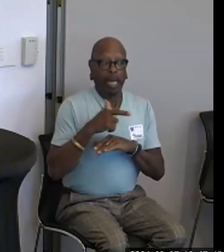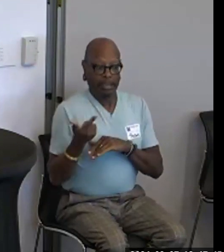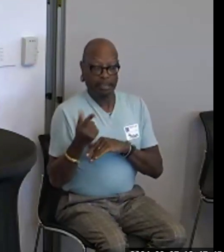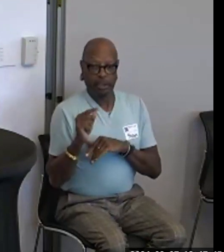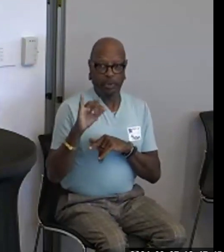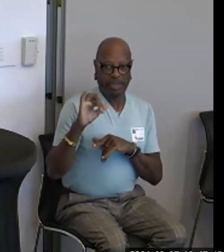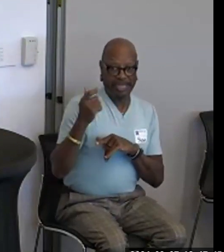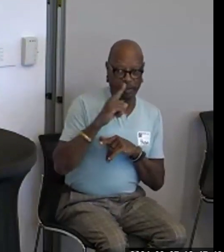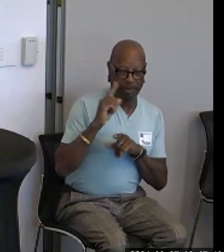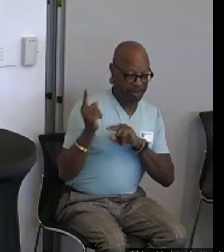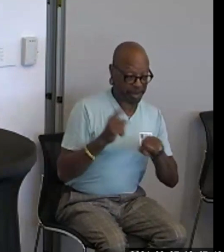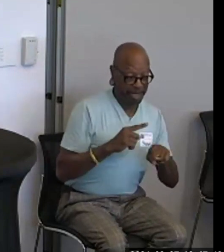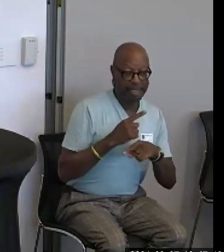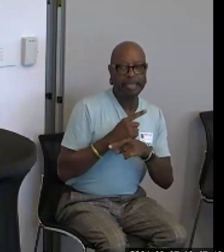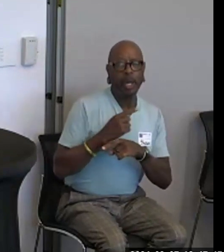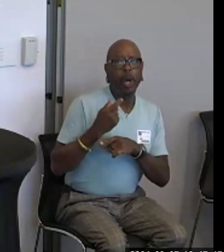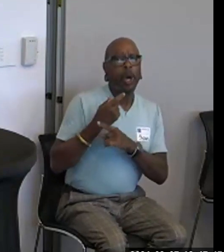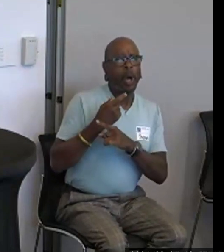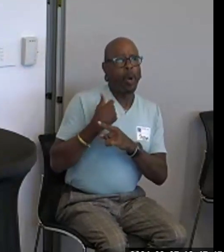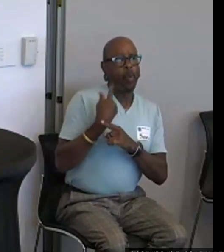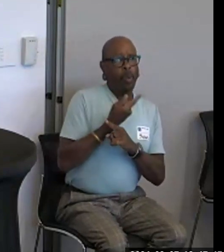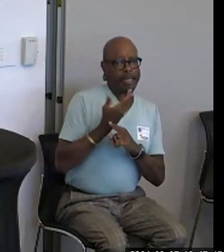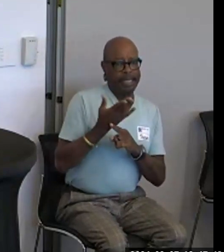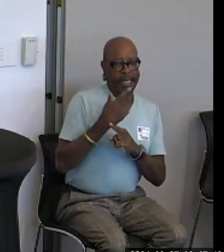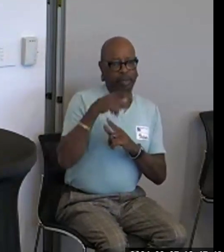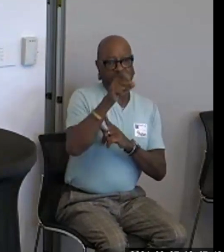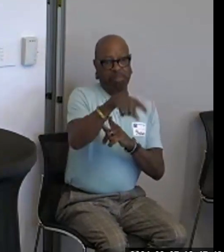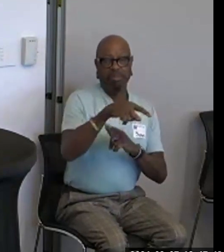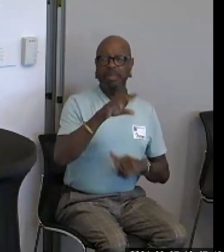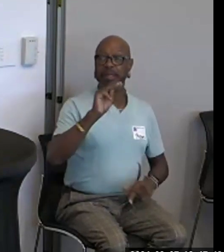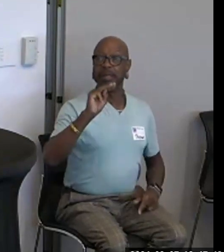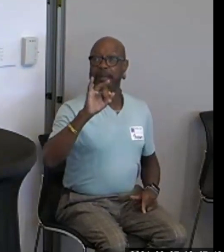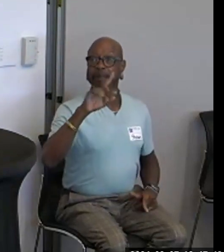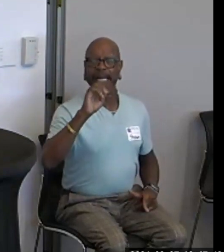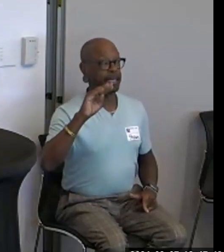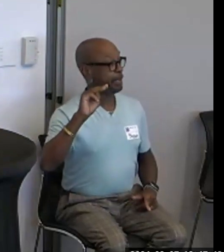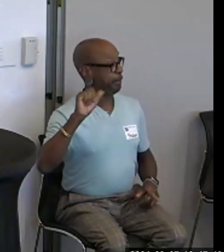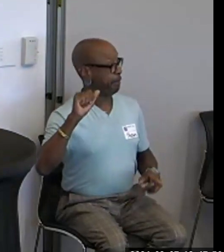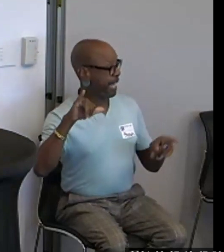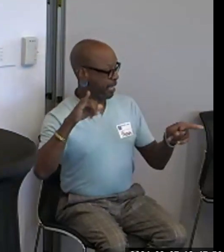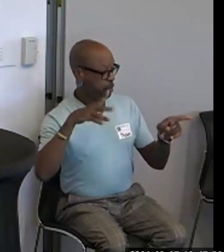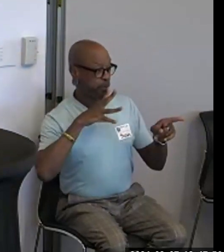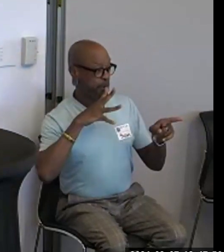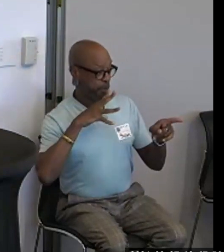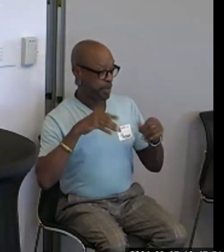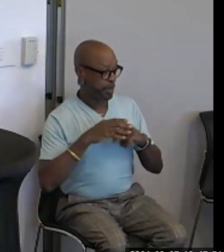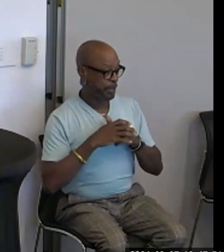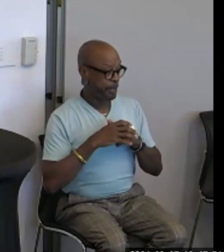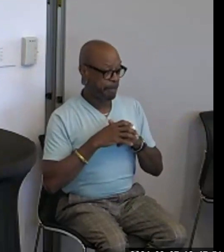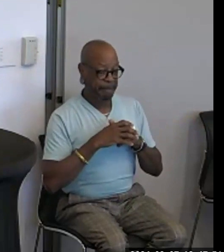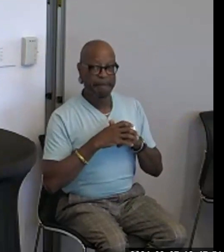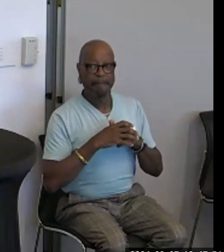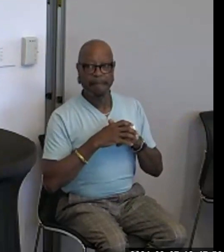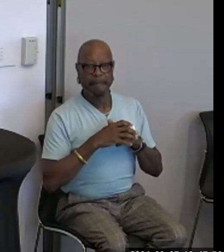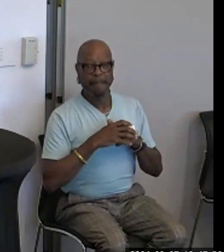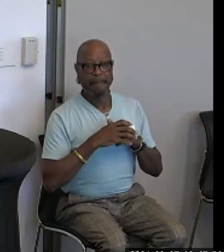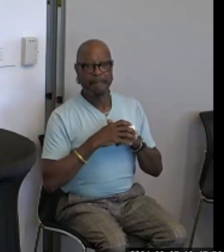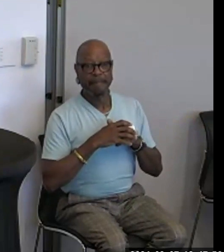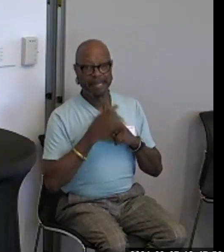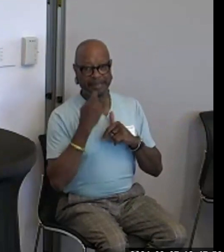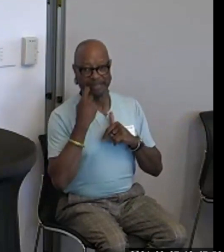to respond, one thing that I wanted to say, Mike May, who spoke right before